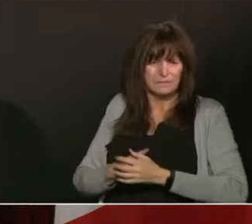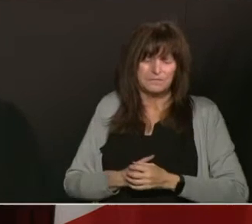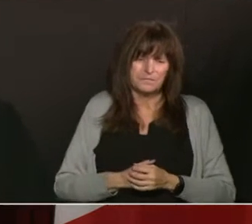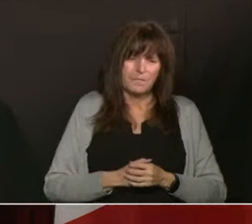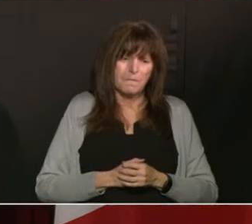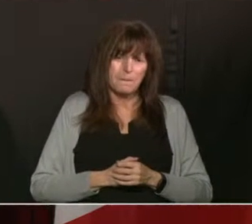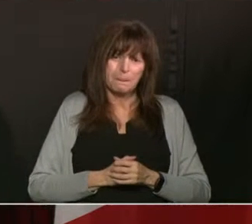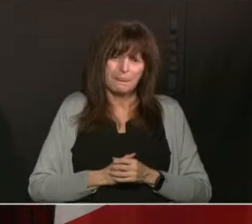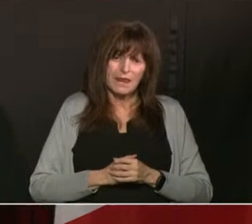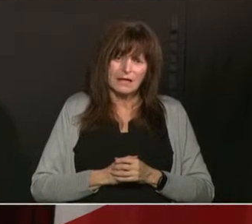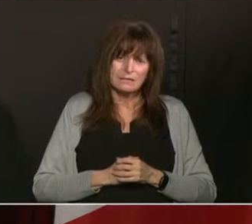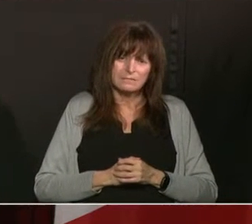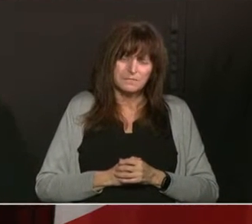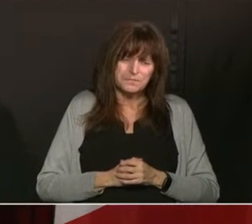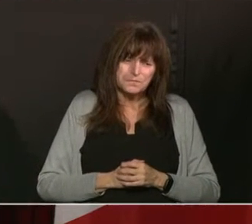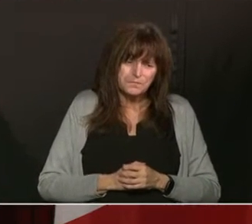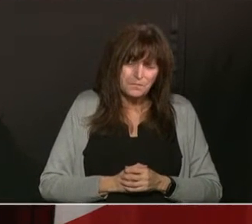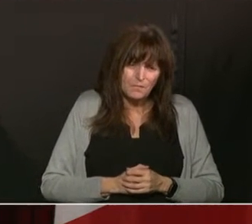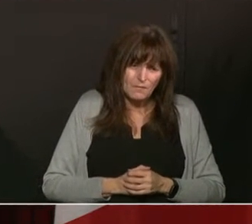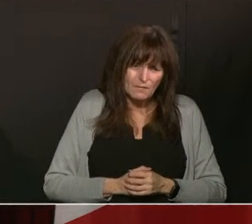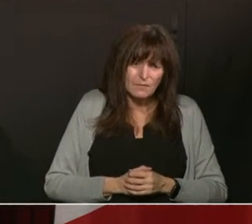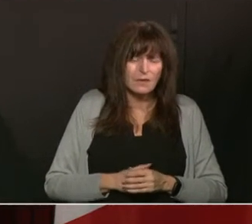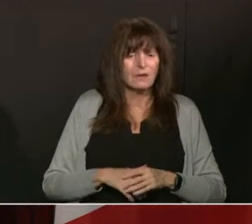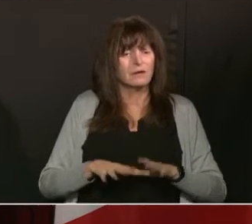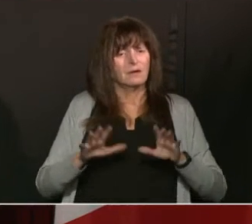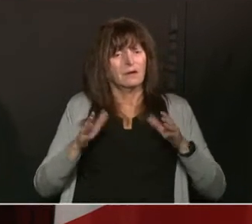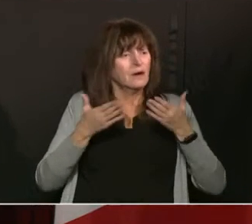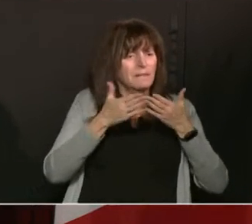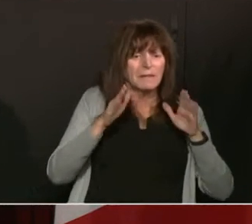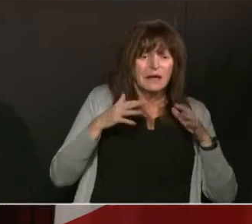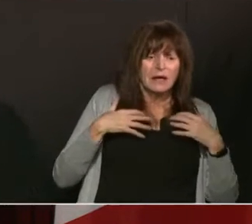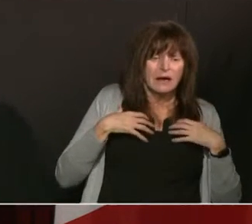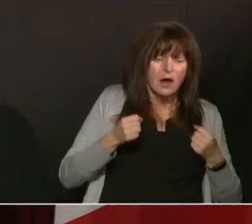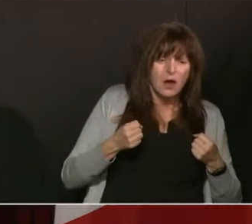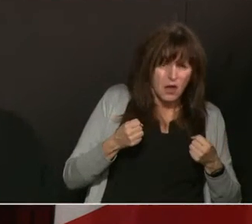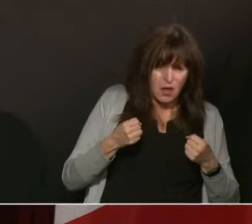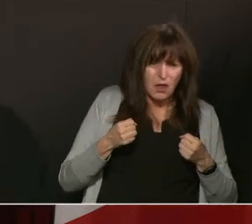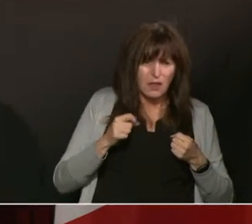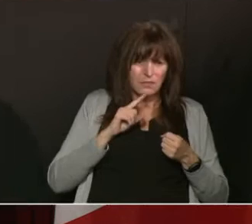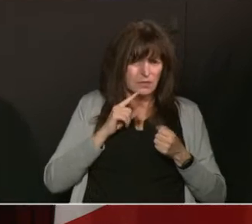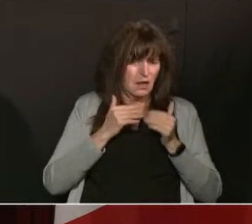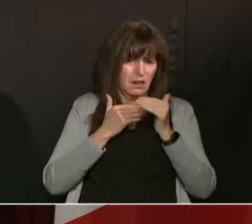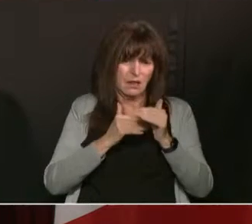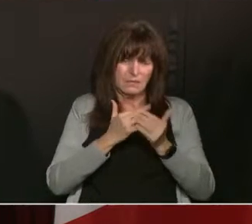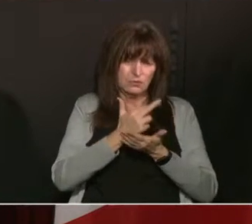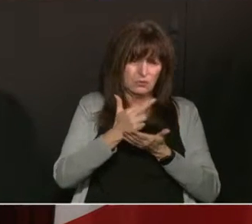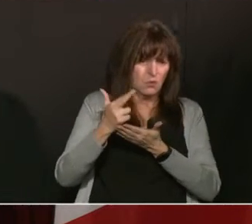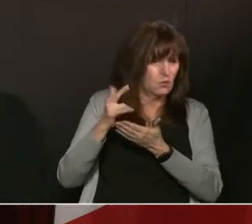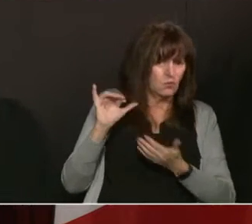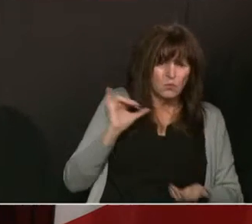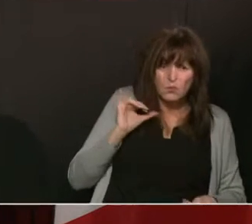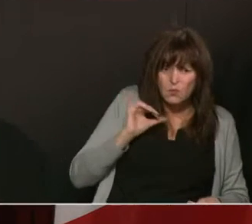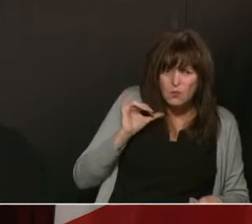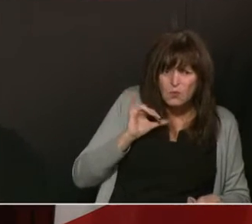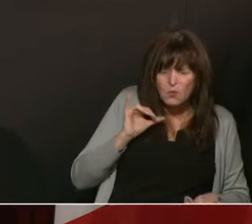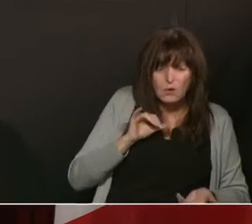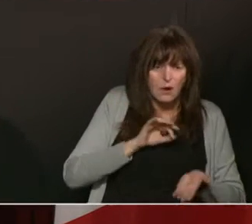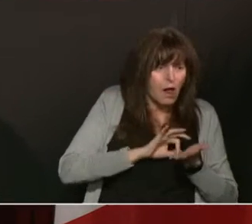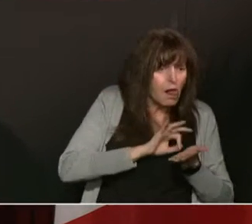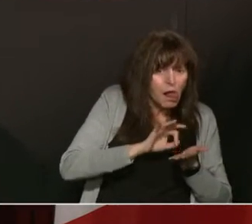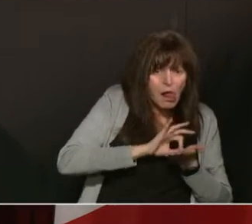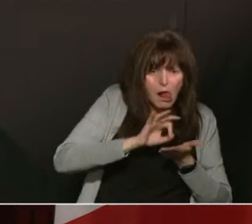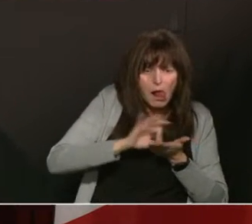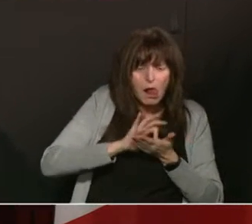Also, the limited resources that public health have to provide case and contact management. We're going to have to review how we provide individual